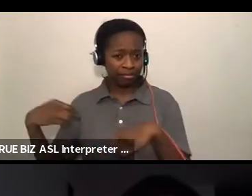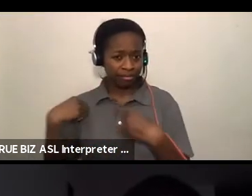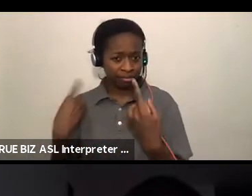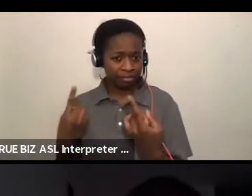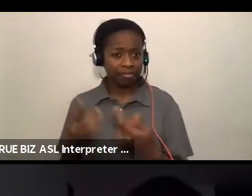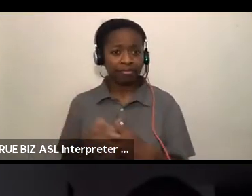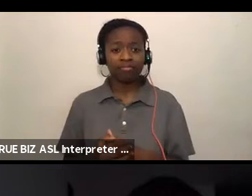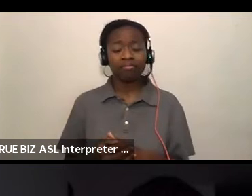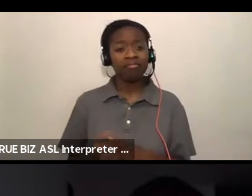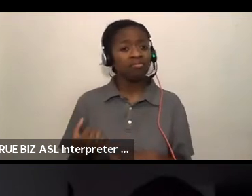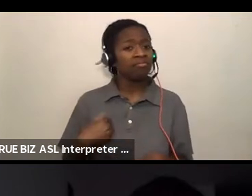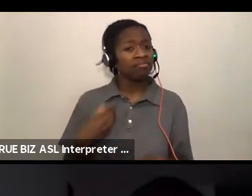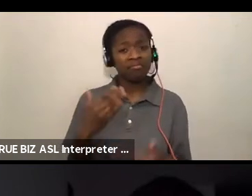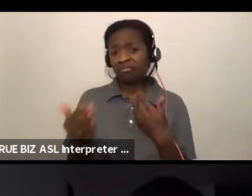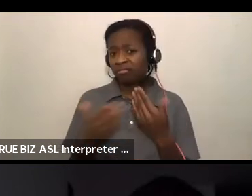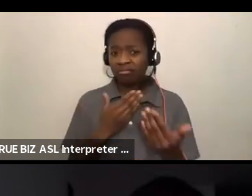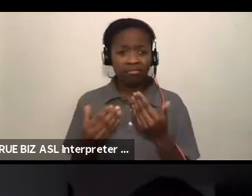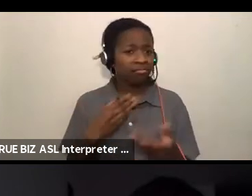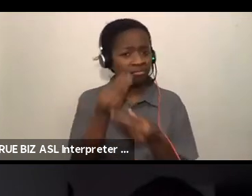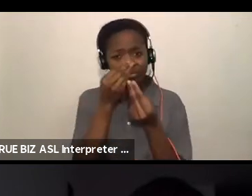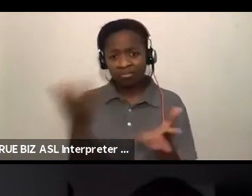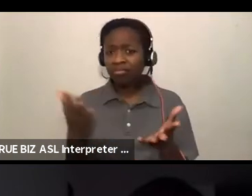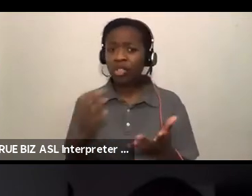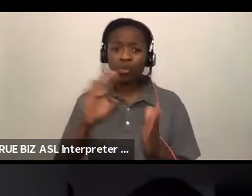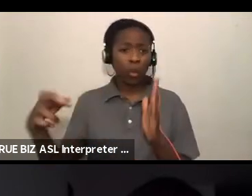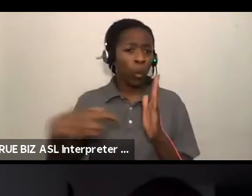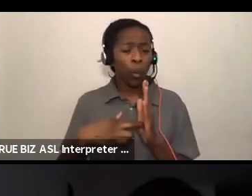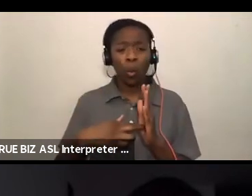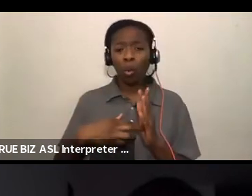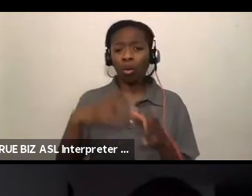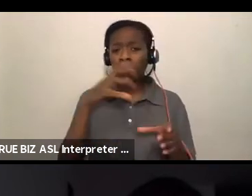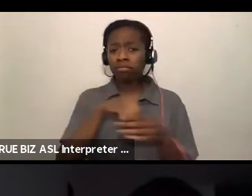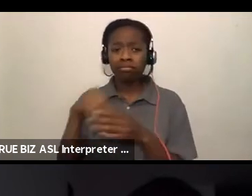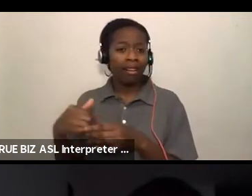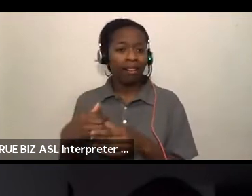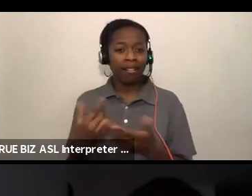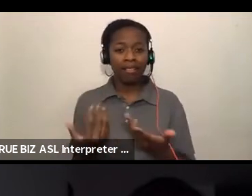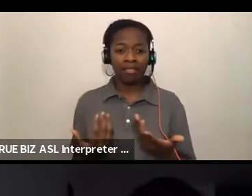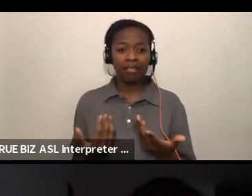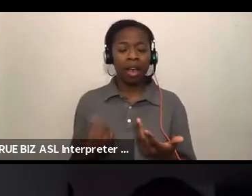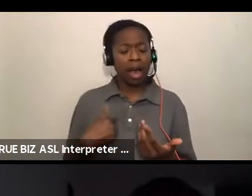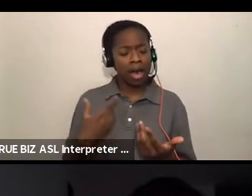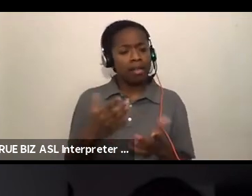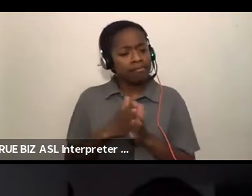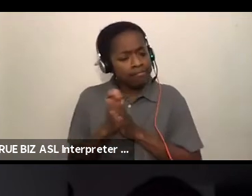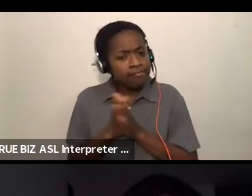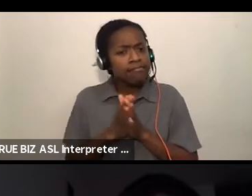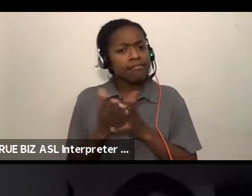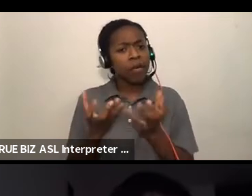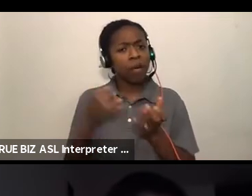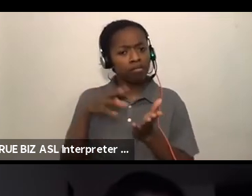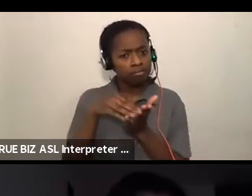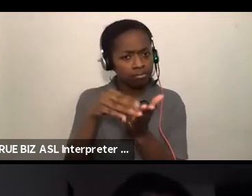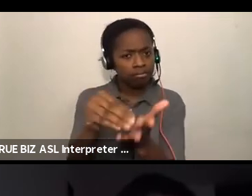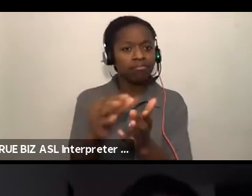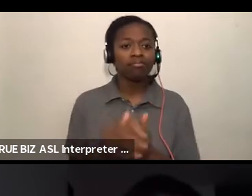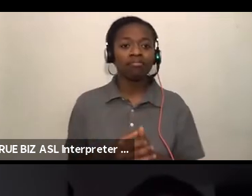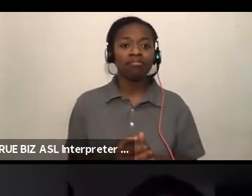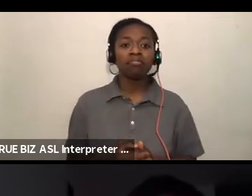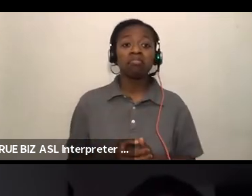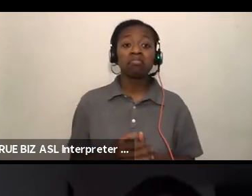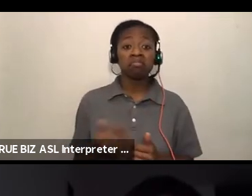And I didn't care what role I was playing. I just wanted to be a part and I wanted to learn. And I was making